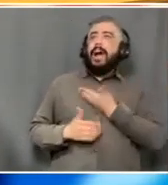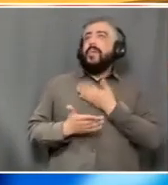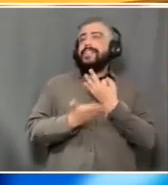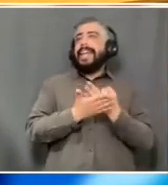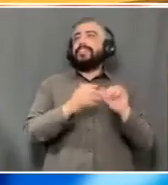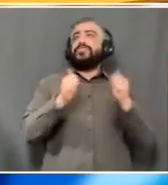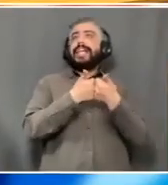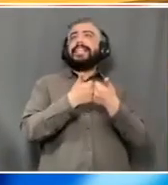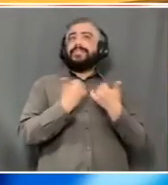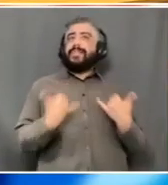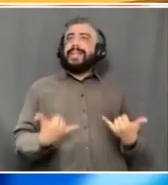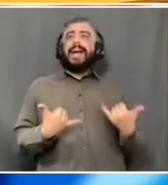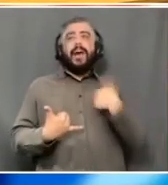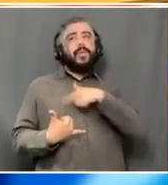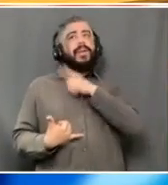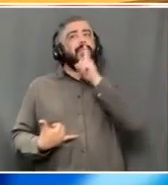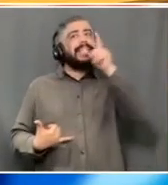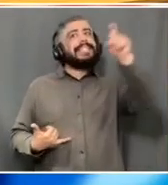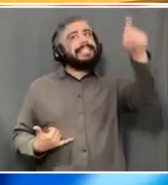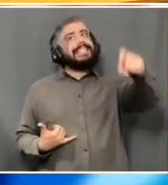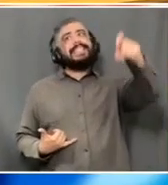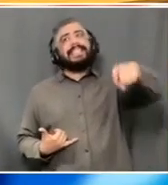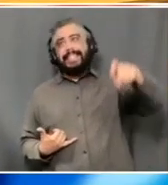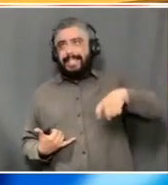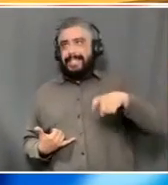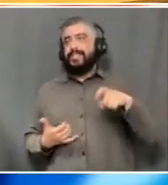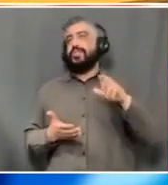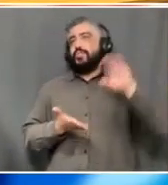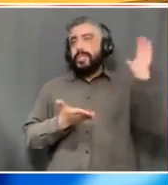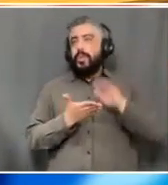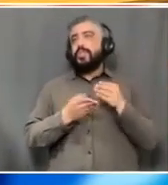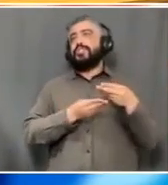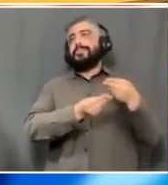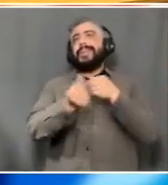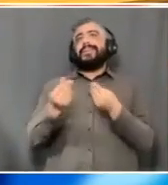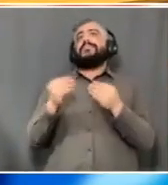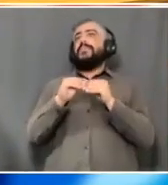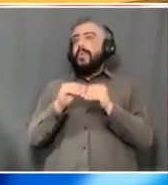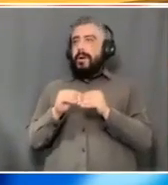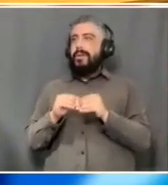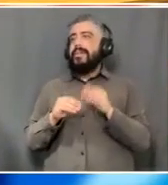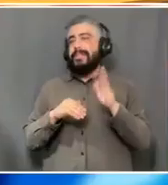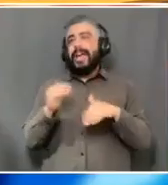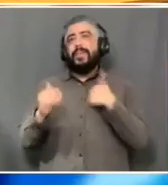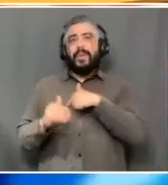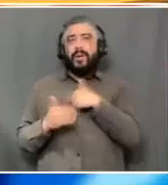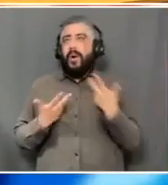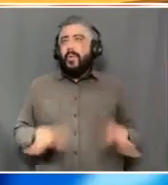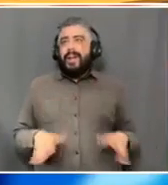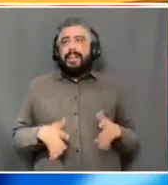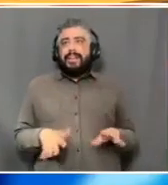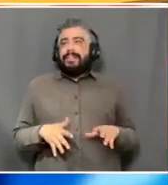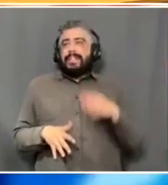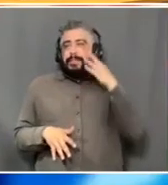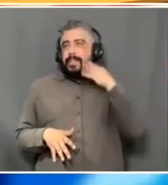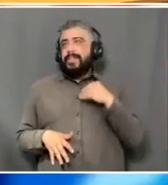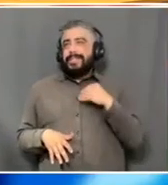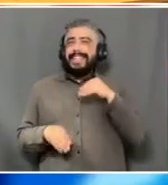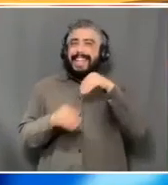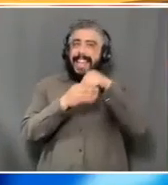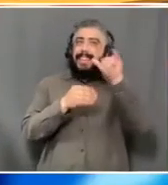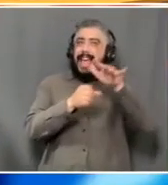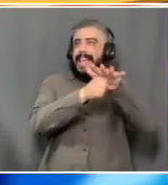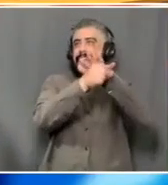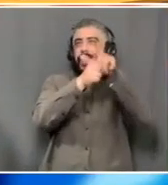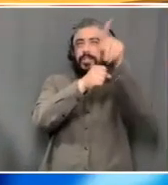we really do need to reduce spending even further than we already have, and in the areas that you highlighted.